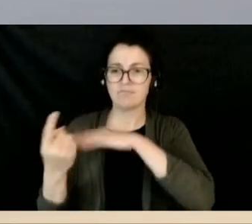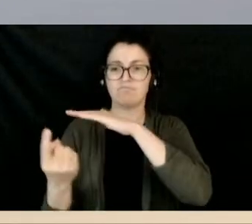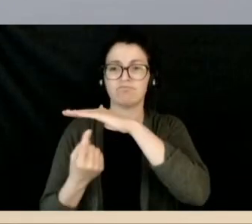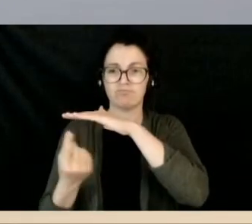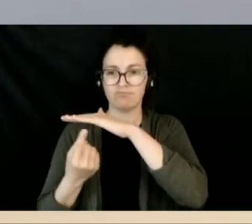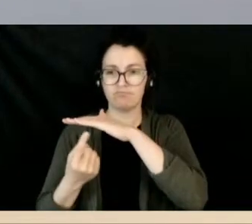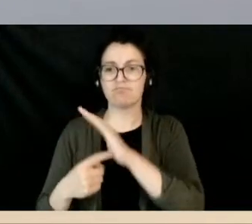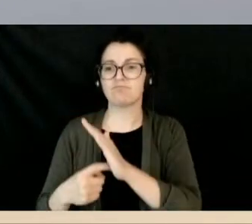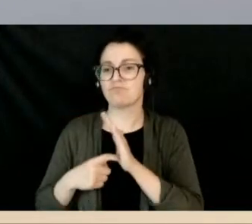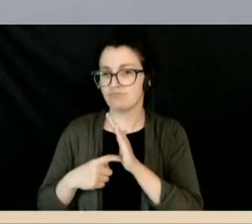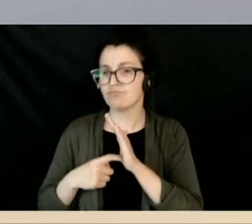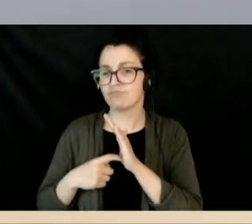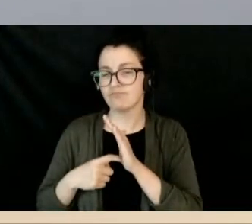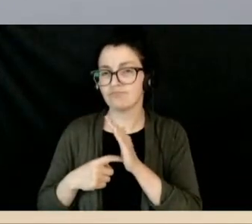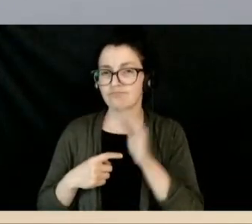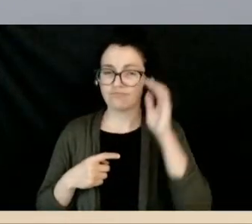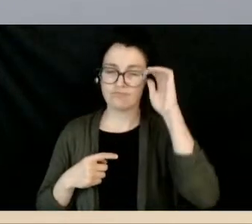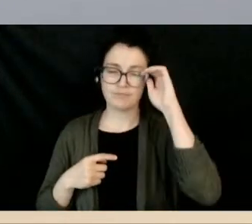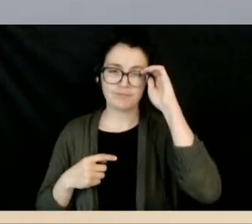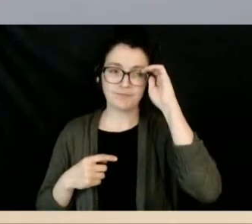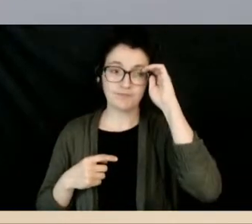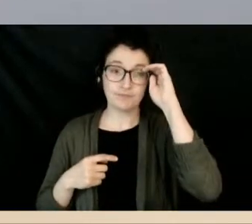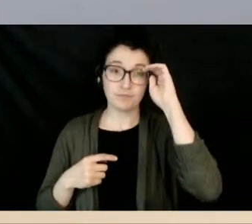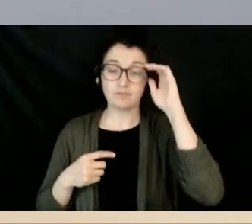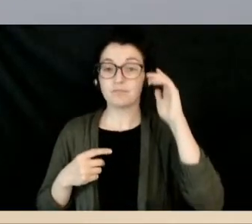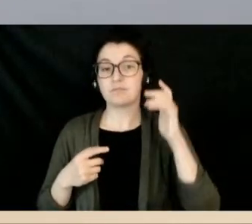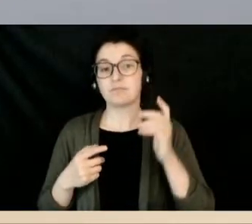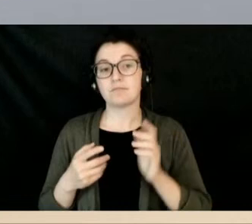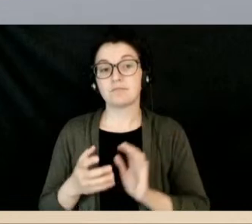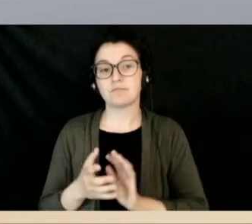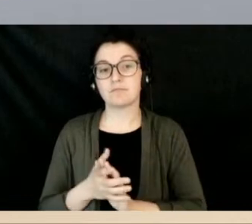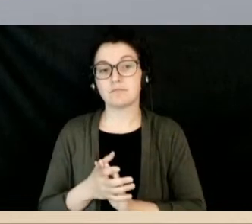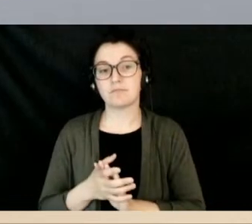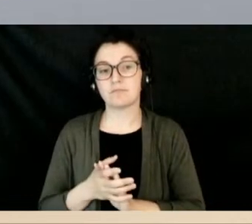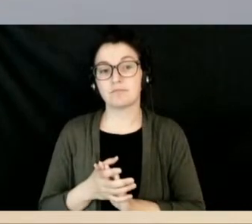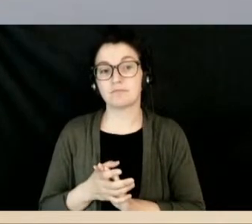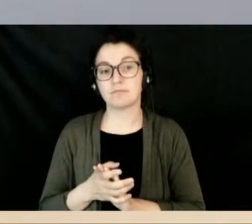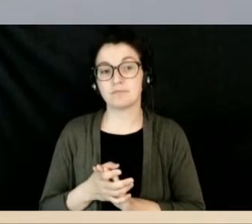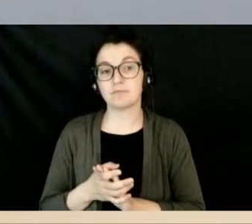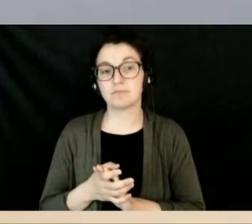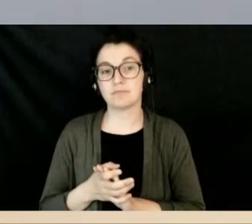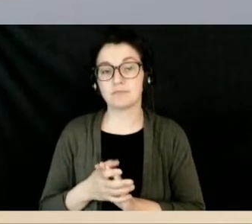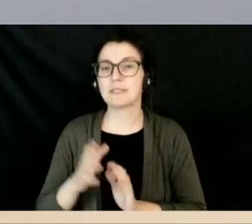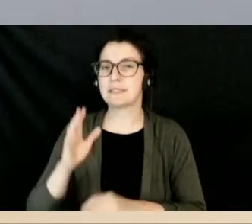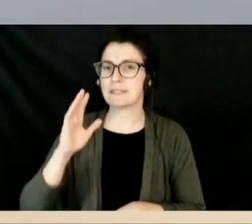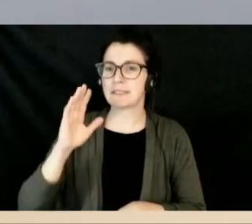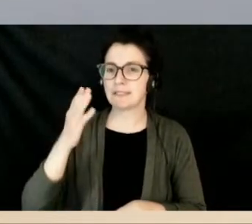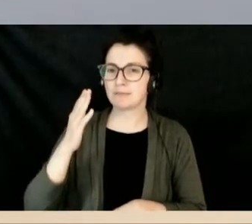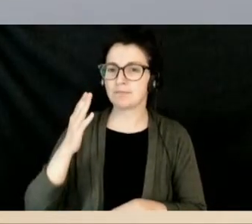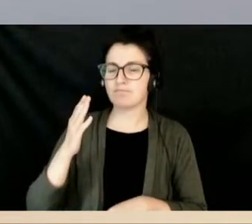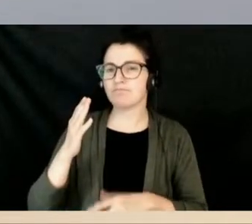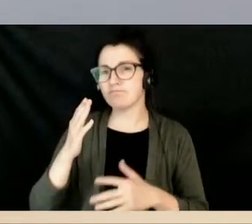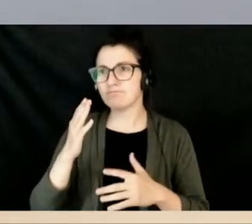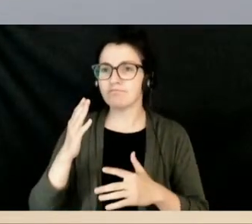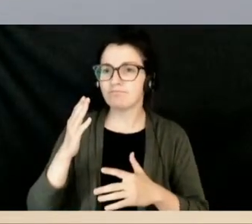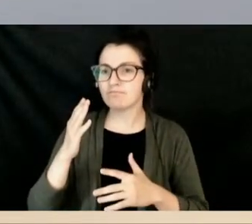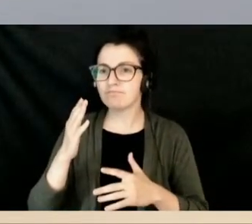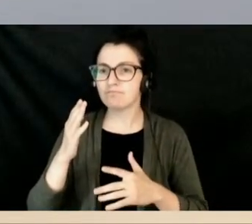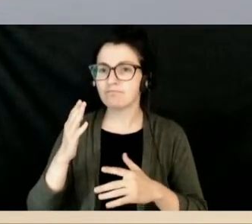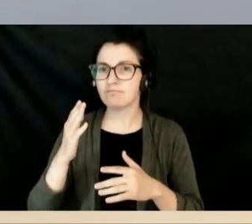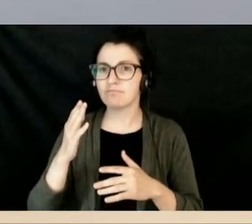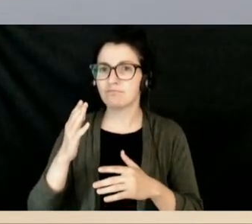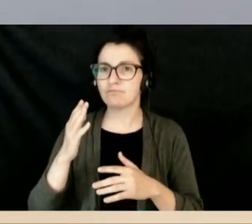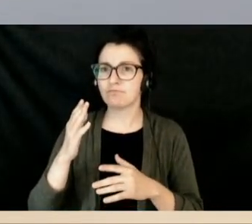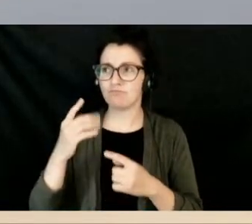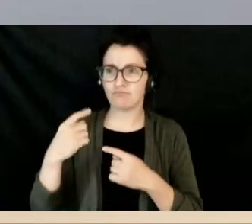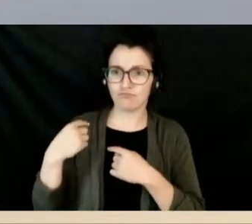pandemic. We know that the risk of converting to a positive is certainly less in the last